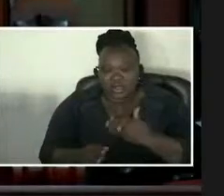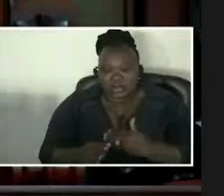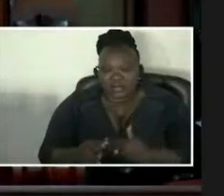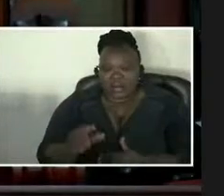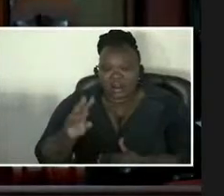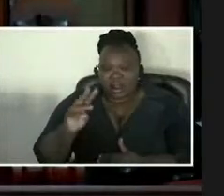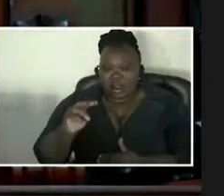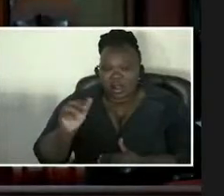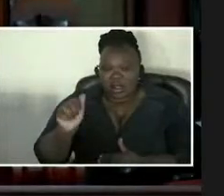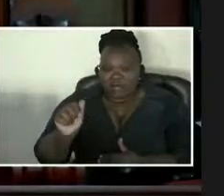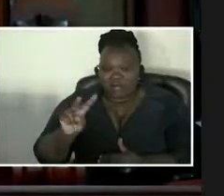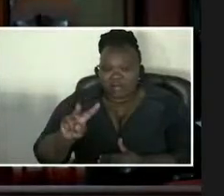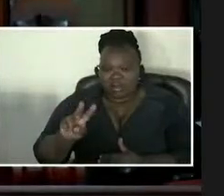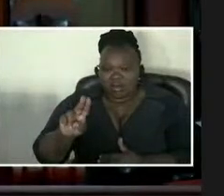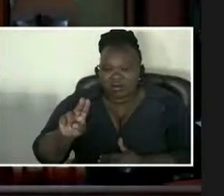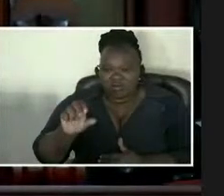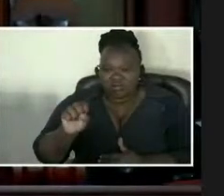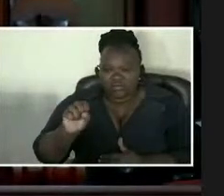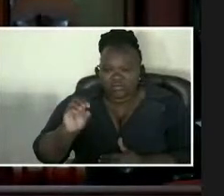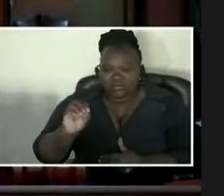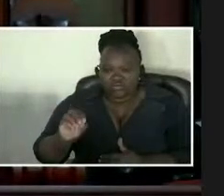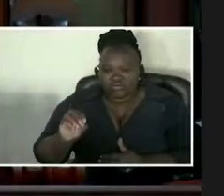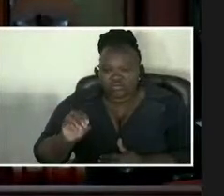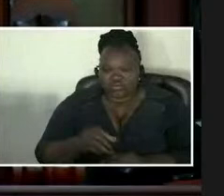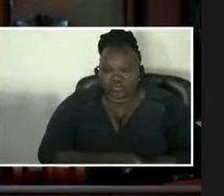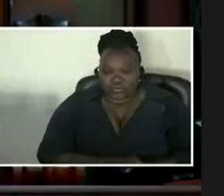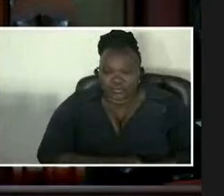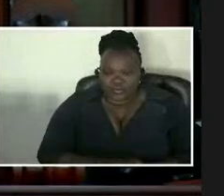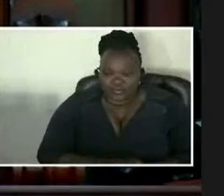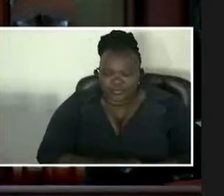mafuso from